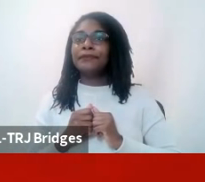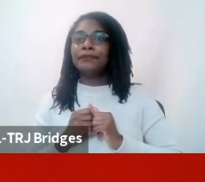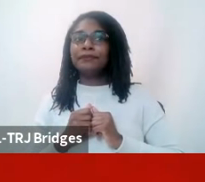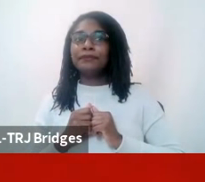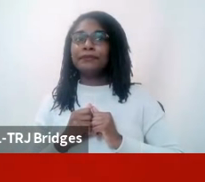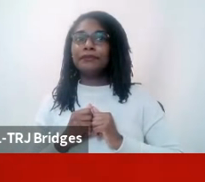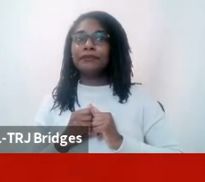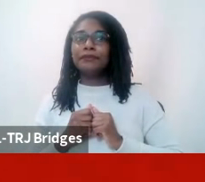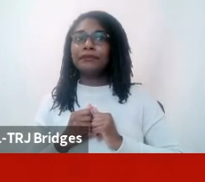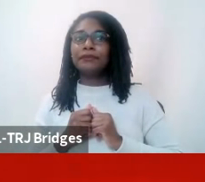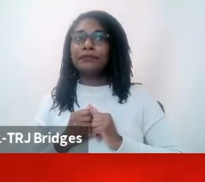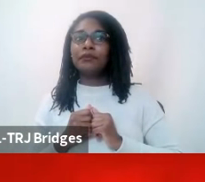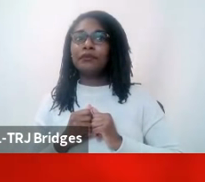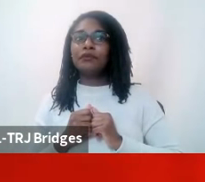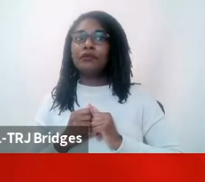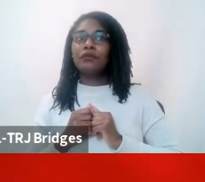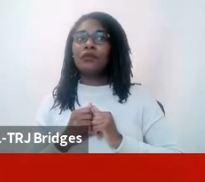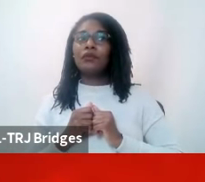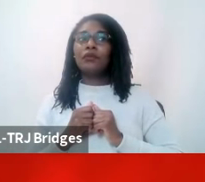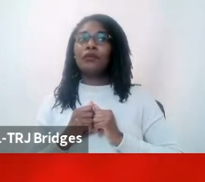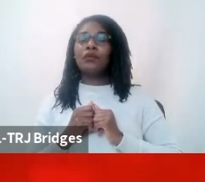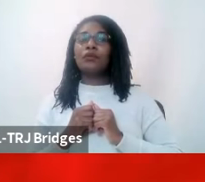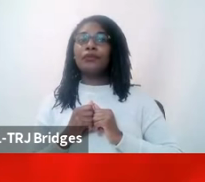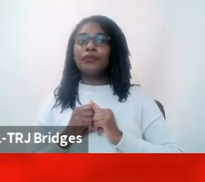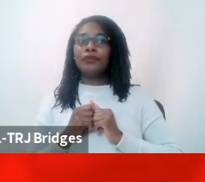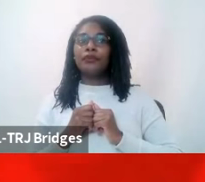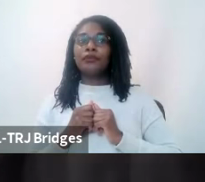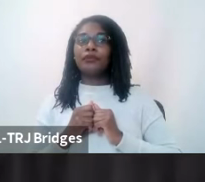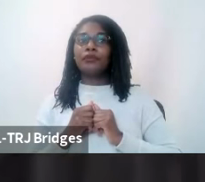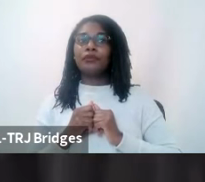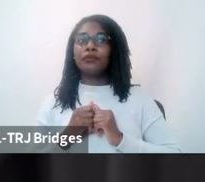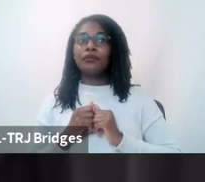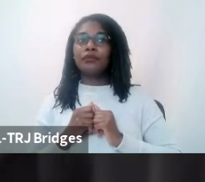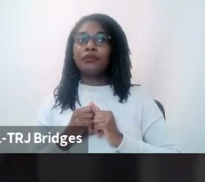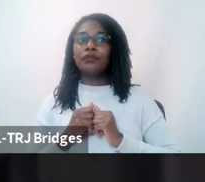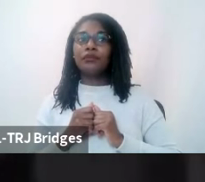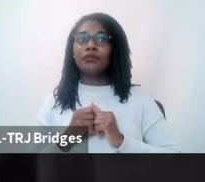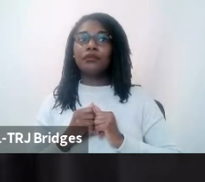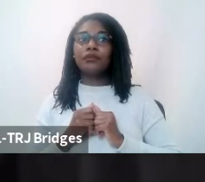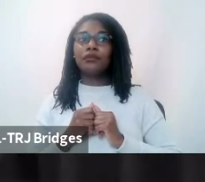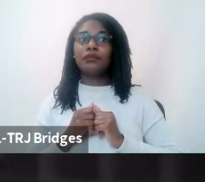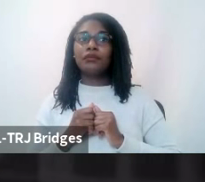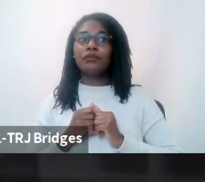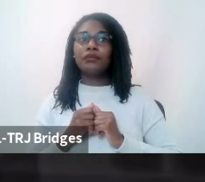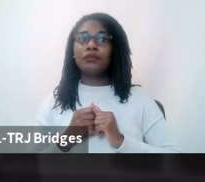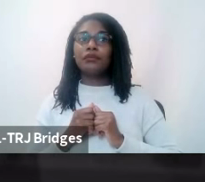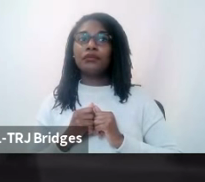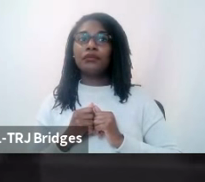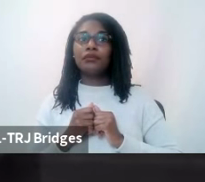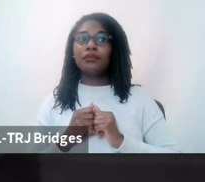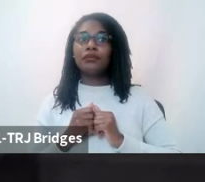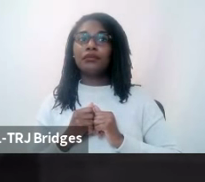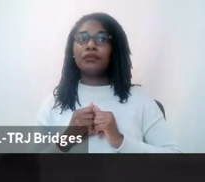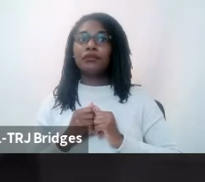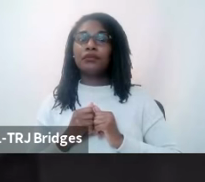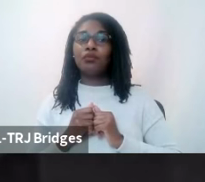We have experienced the power, nothing more than that. I was always here. We have experienced